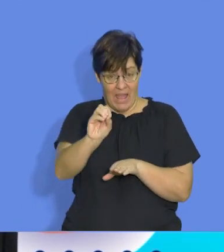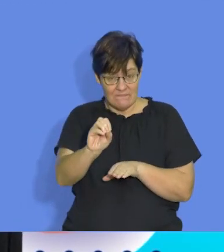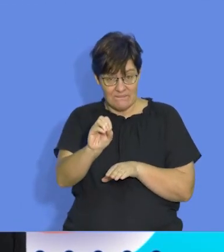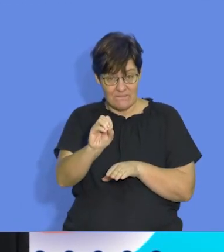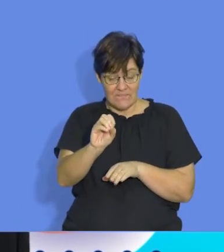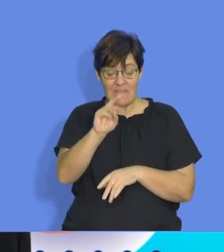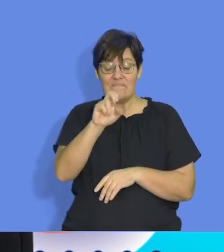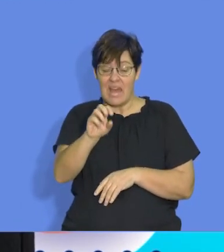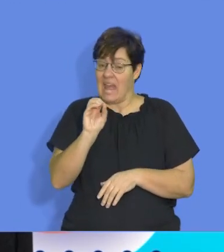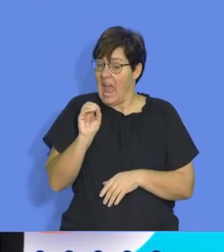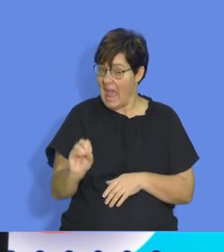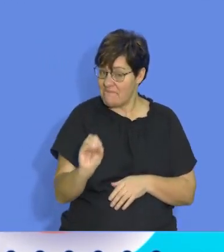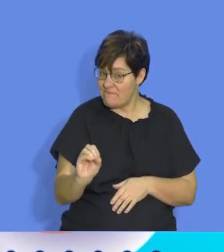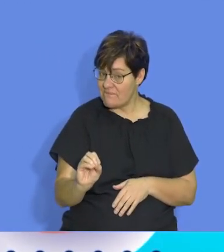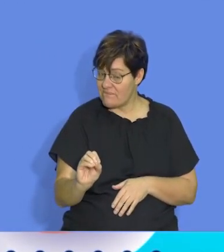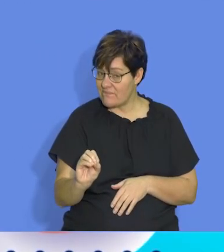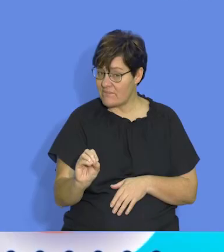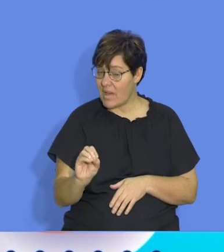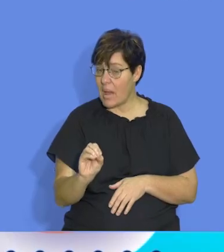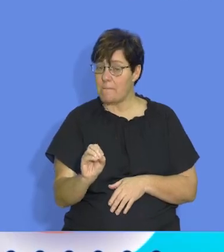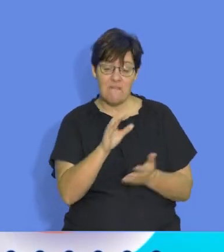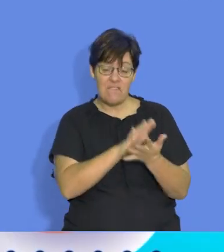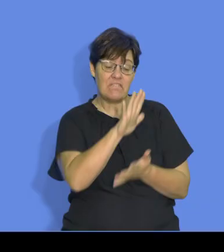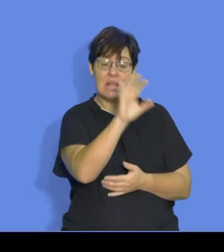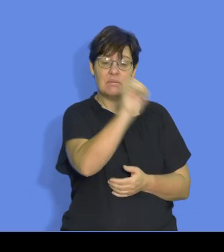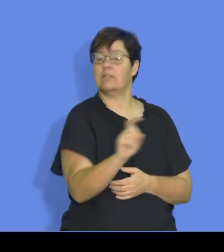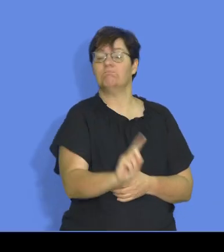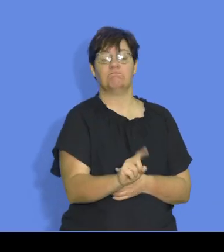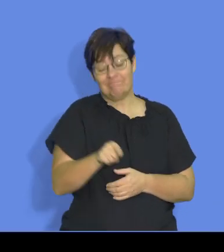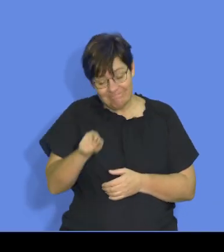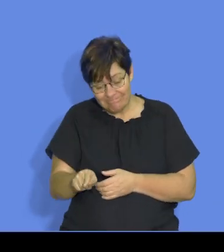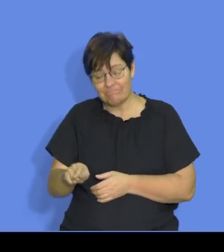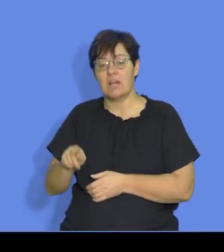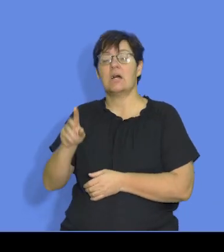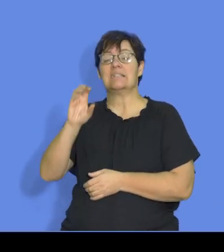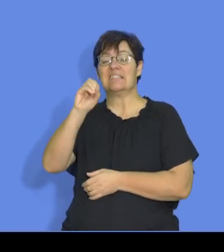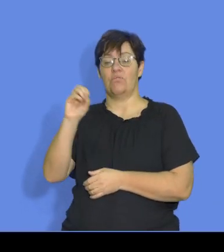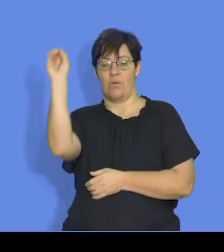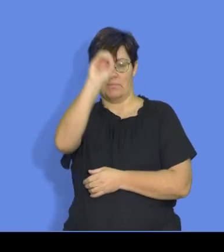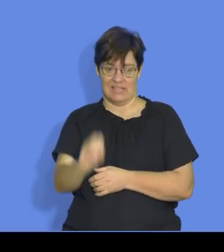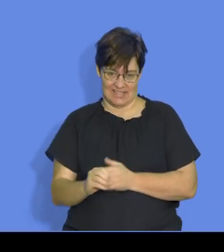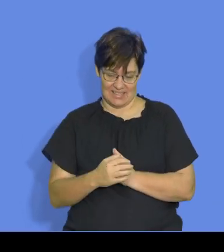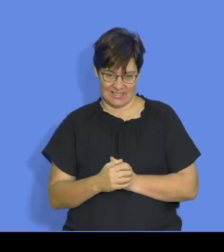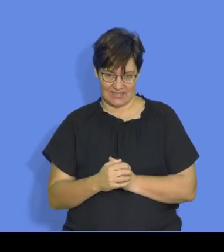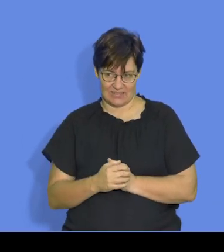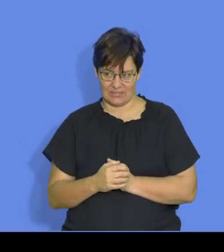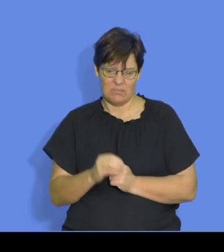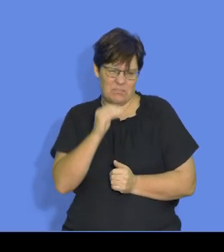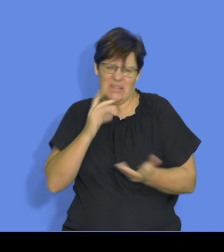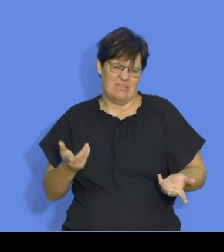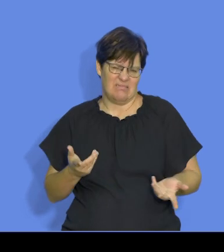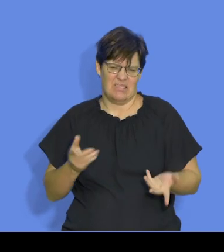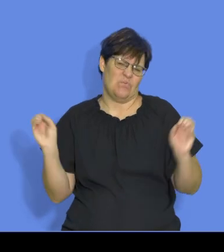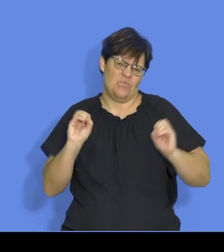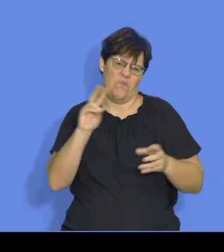this point. There is VAT charge, but the rate at which it's charged is 0%, which effectively means there's no